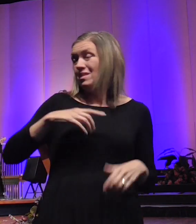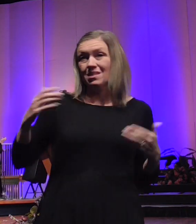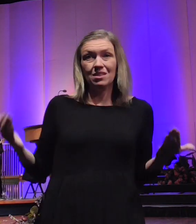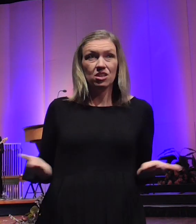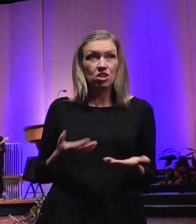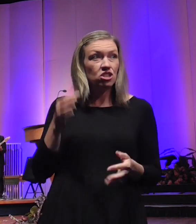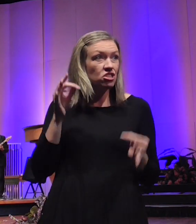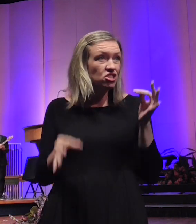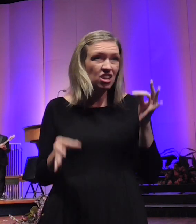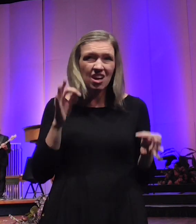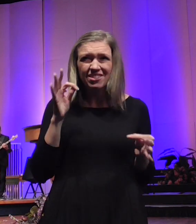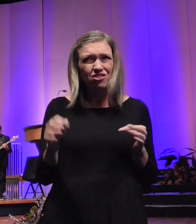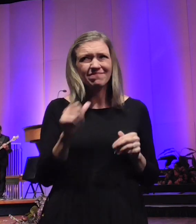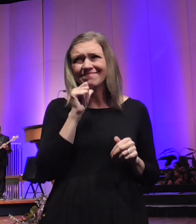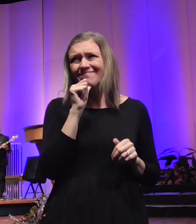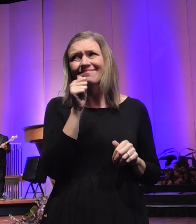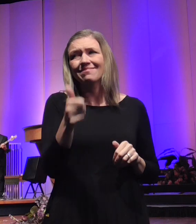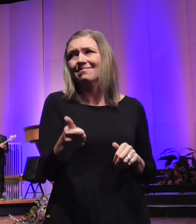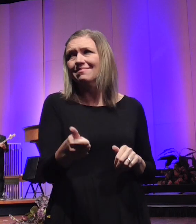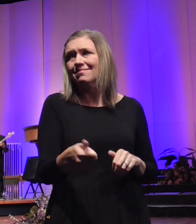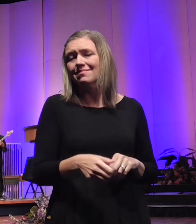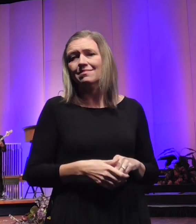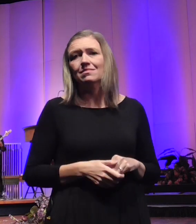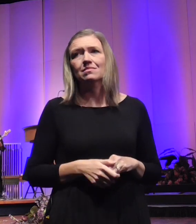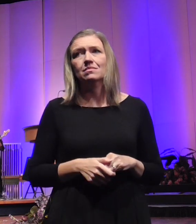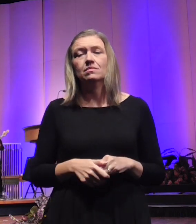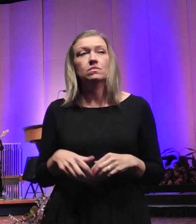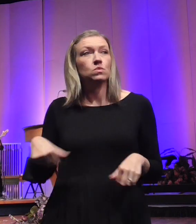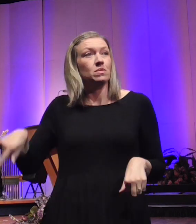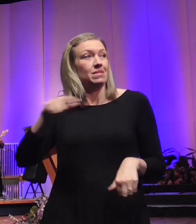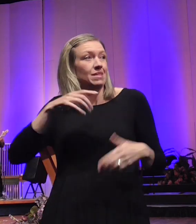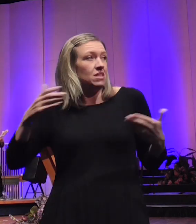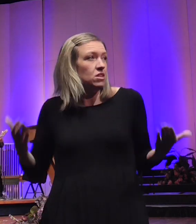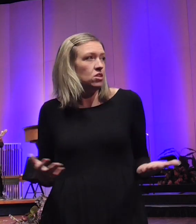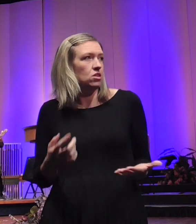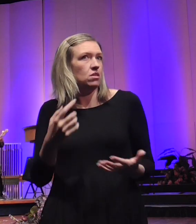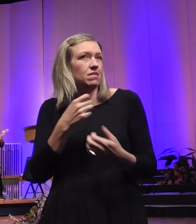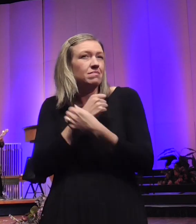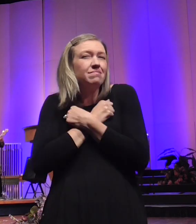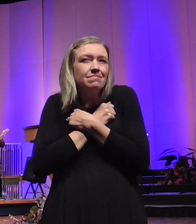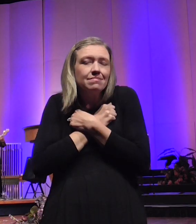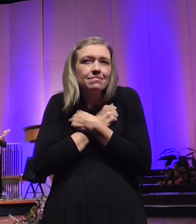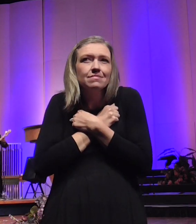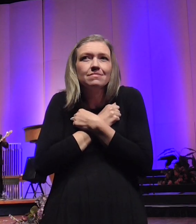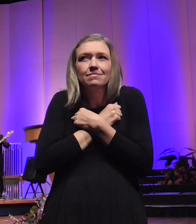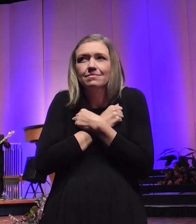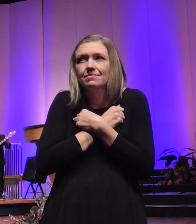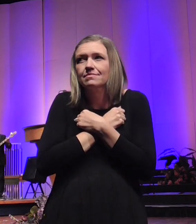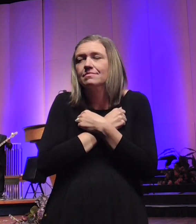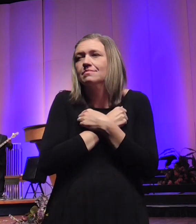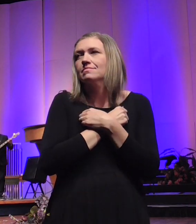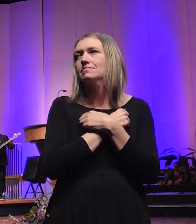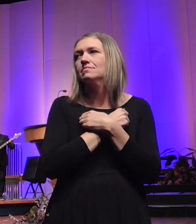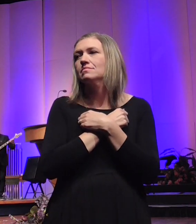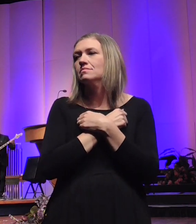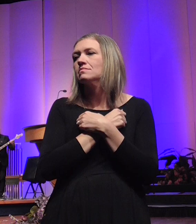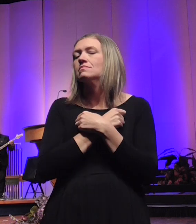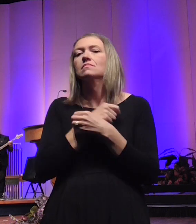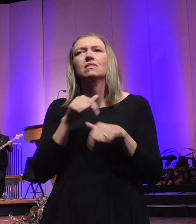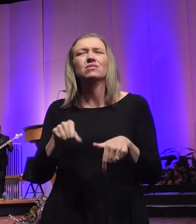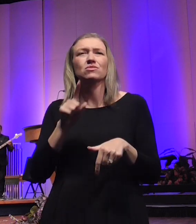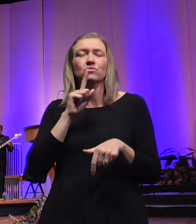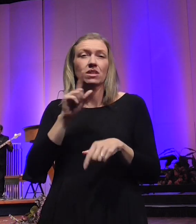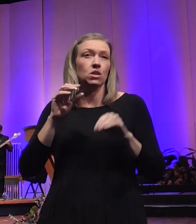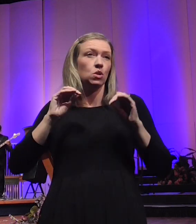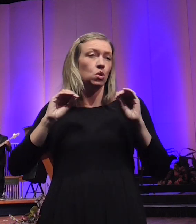We're not here to judge, we are here to love. There's